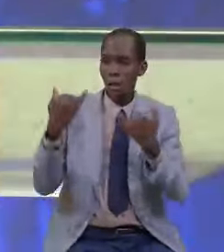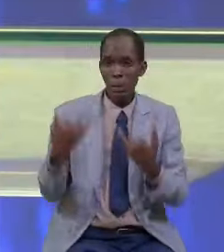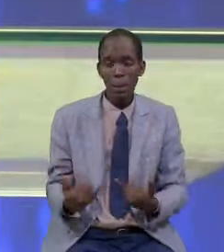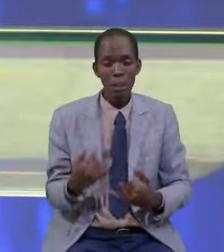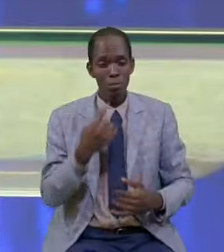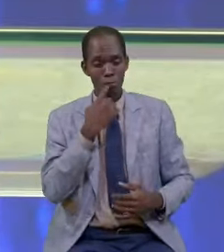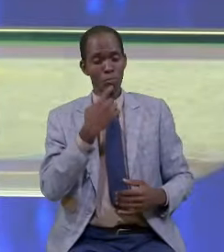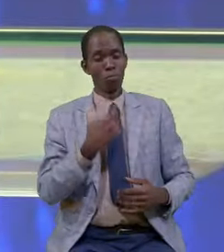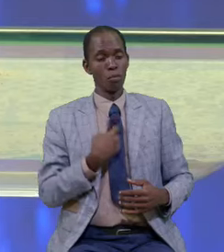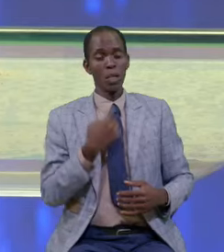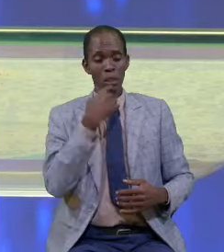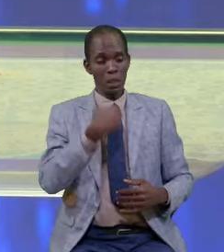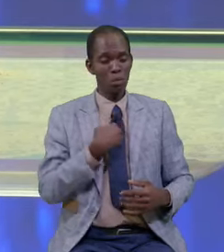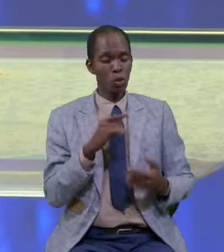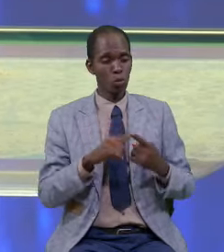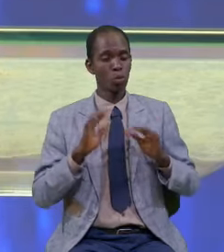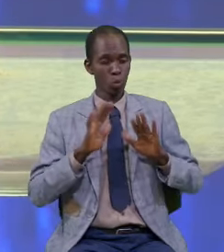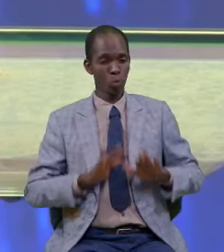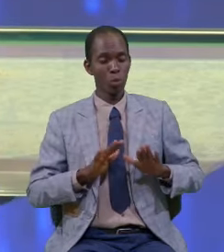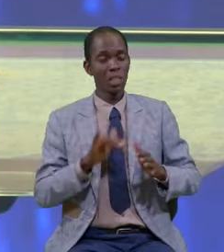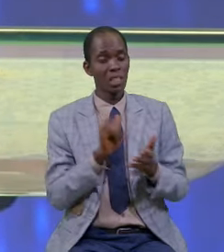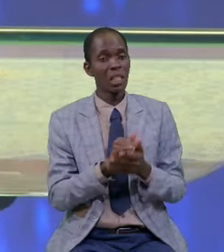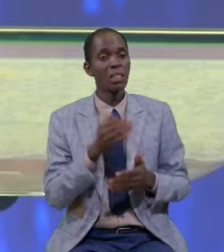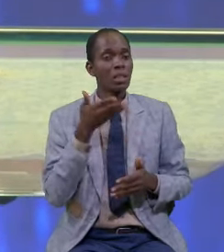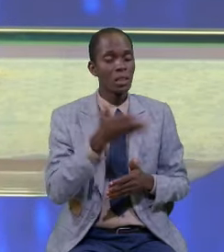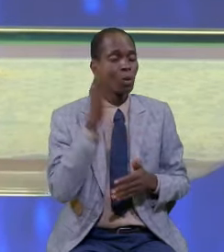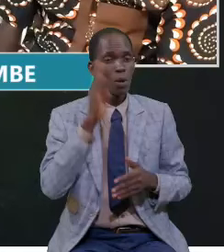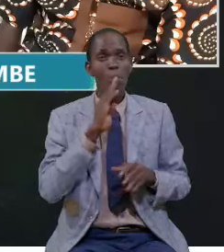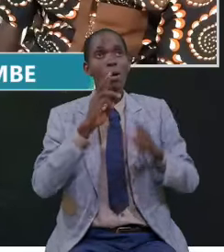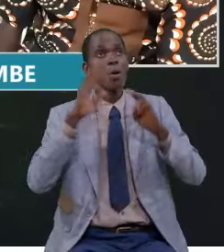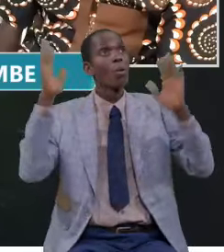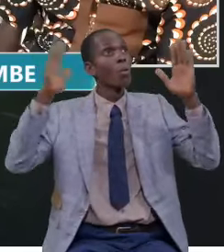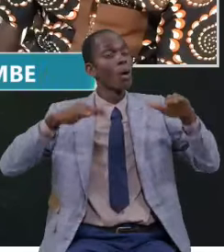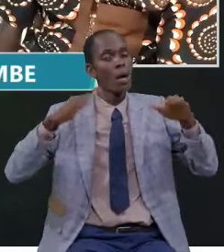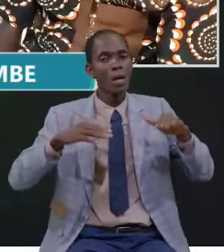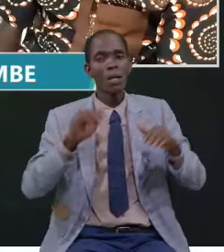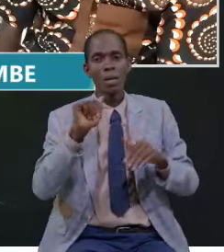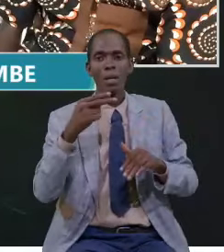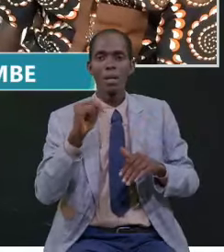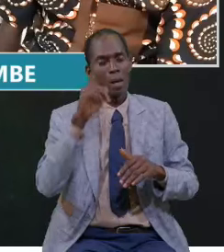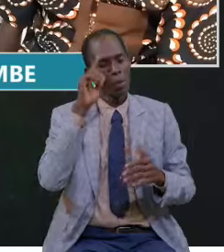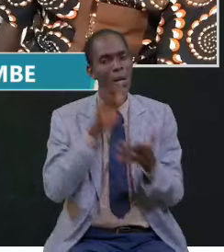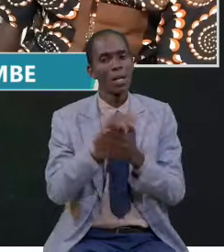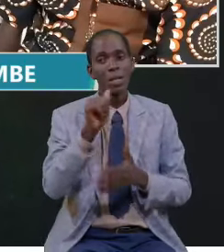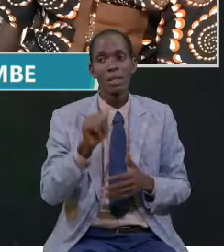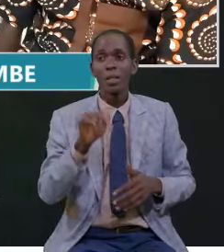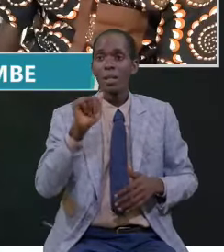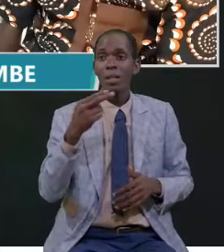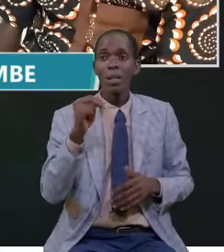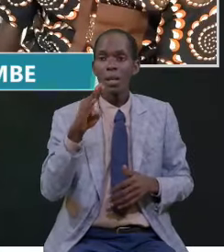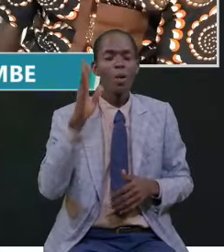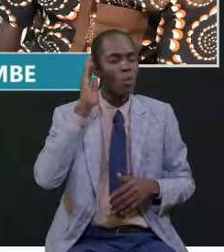rain is going to come. He believed. Ahab will not have greater faith than you